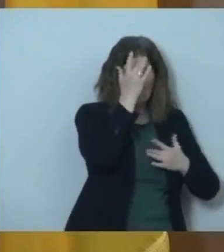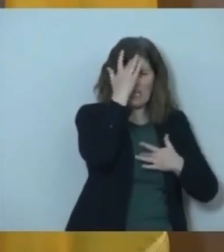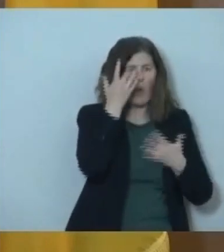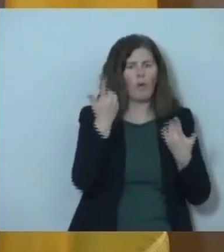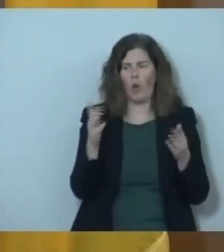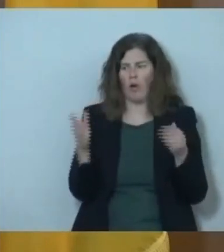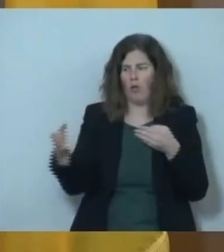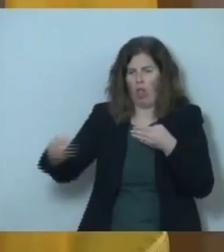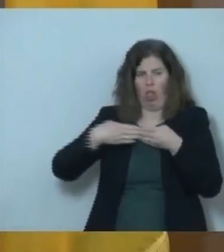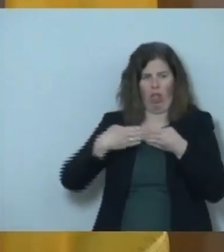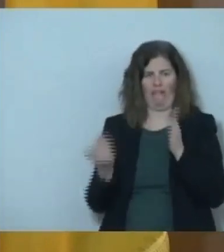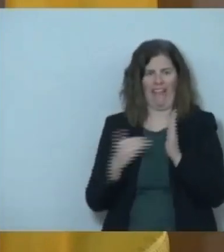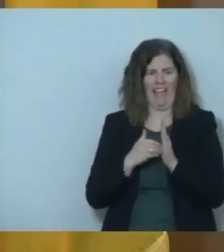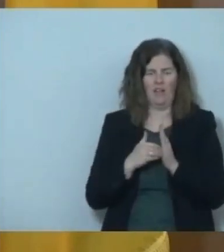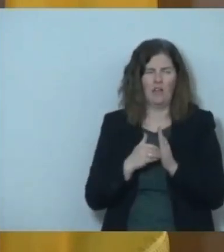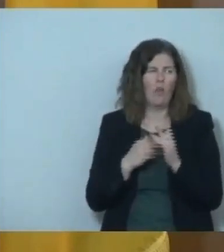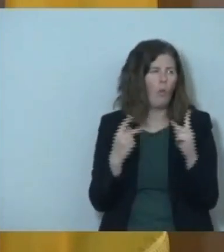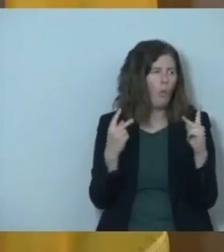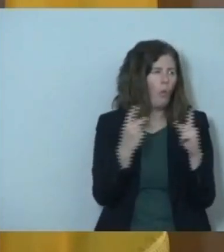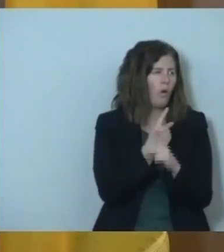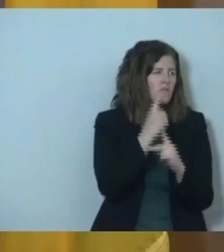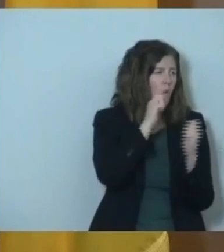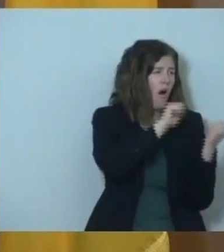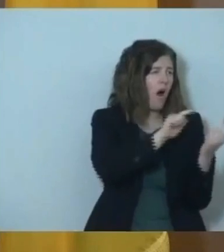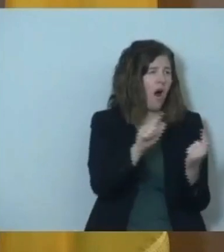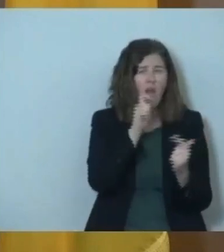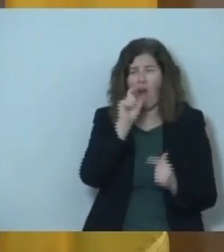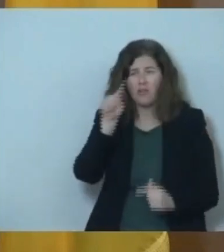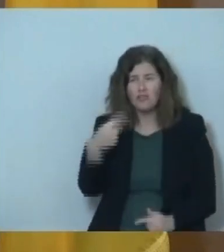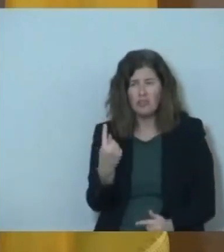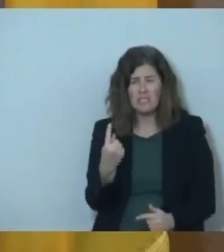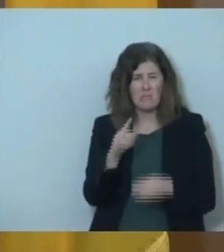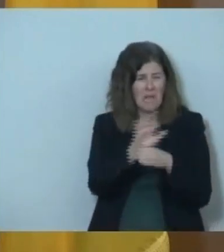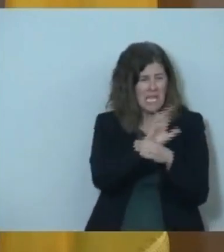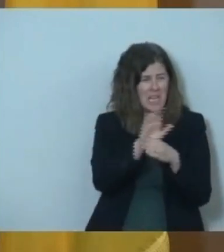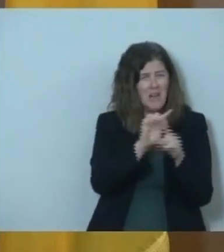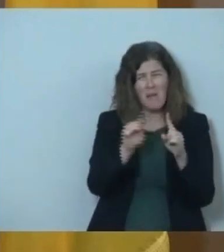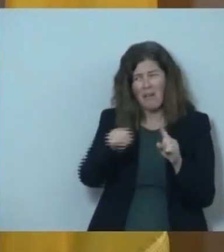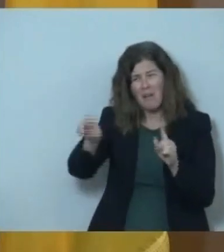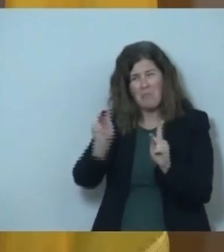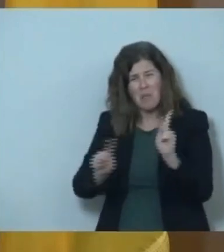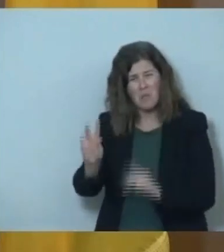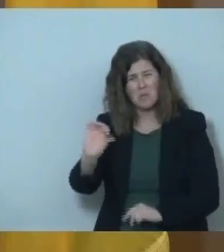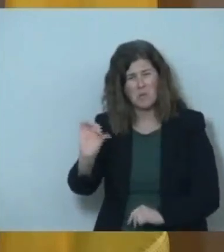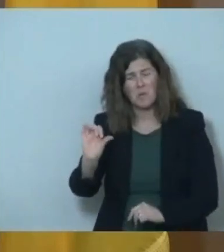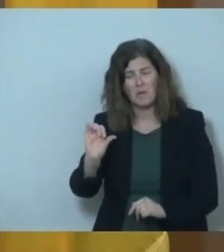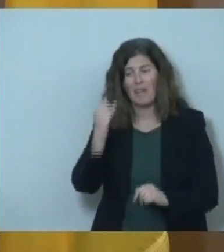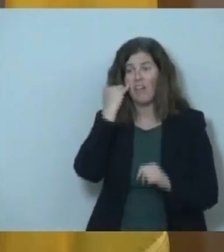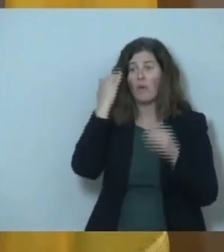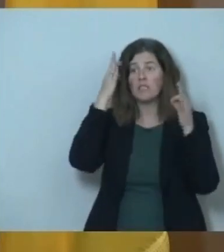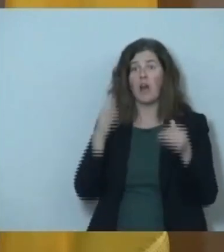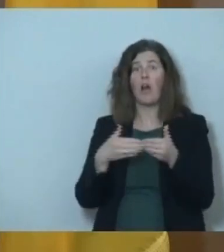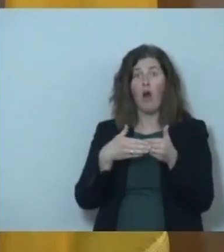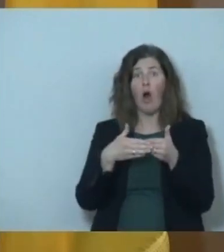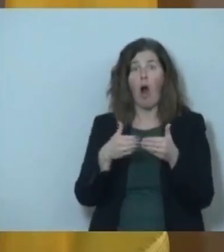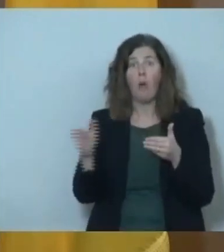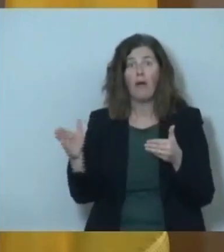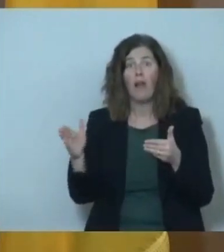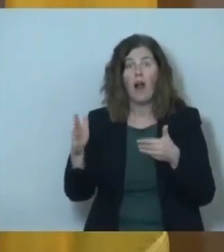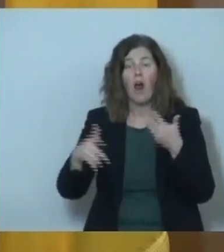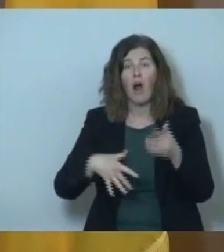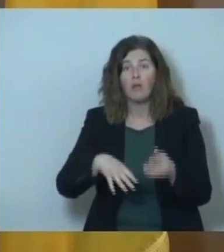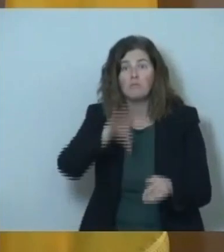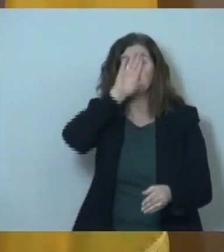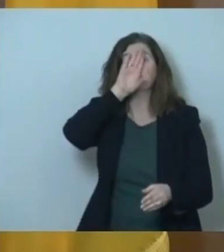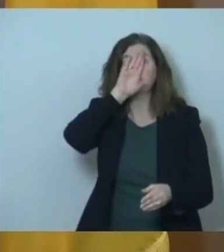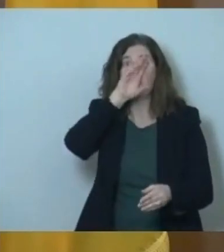backwards. I mean, the worst thing for everyone, not just businesses, but consumers, is to open up and then have to shut everything